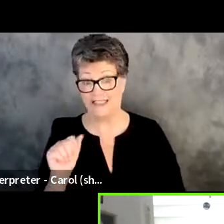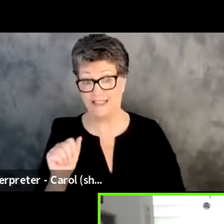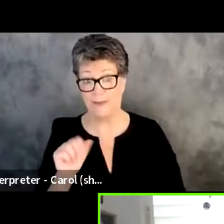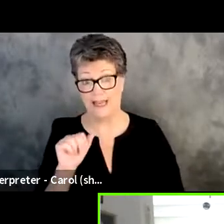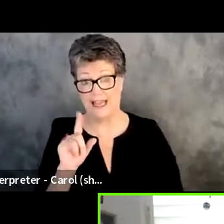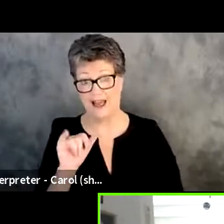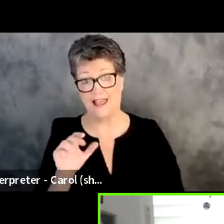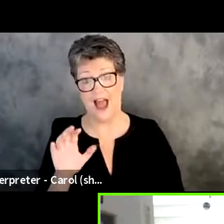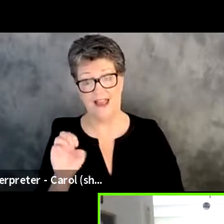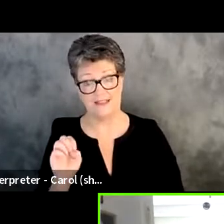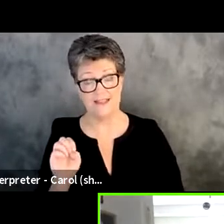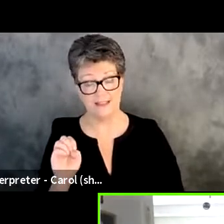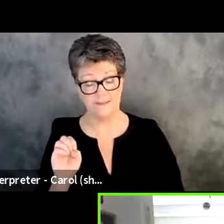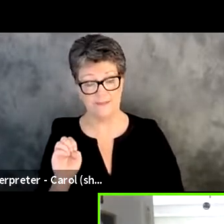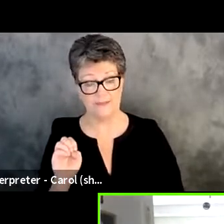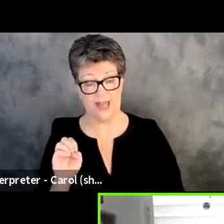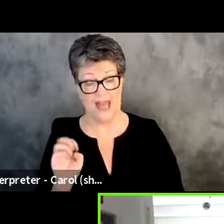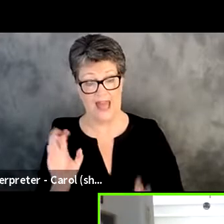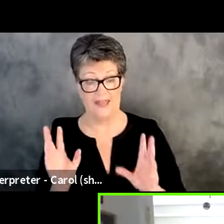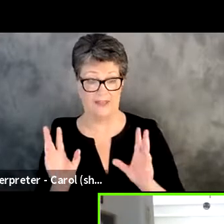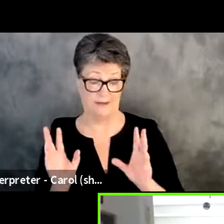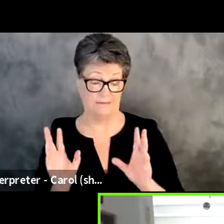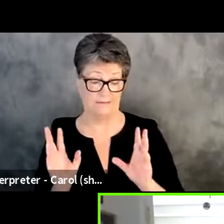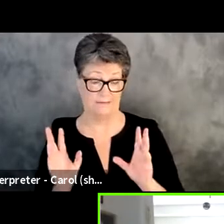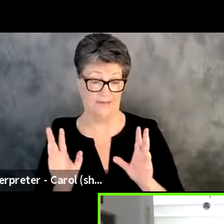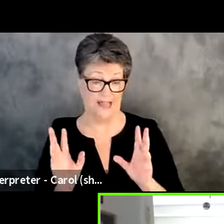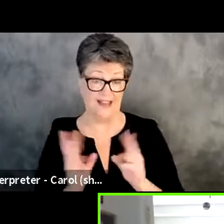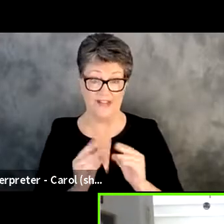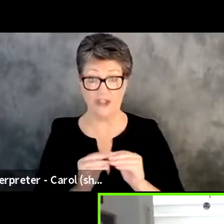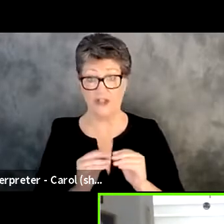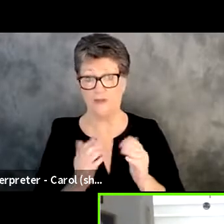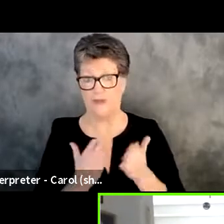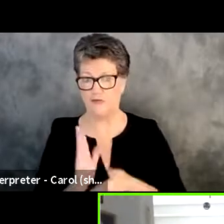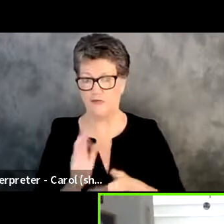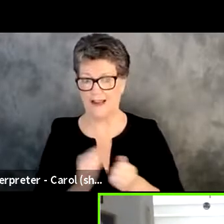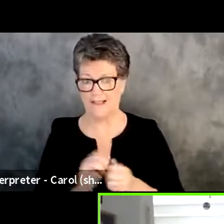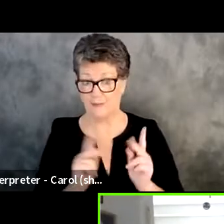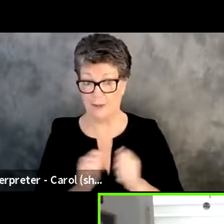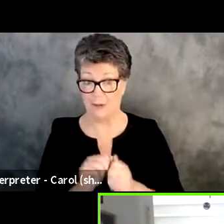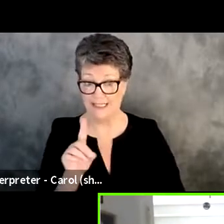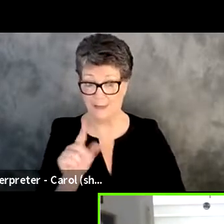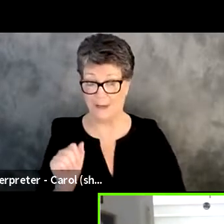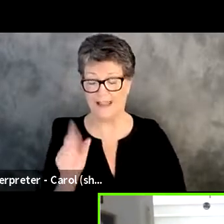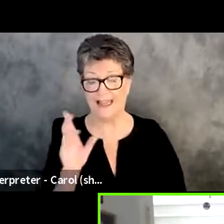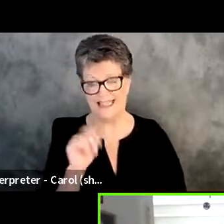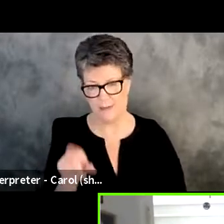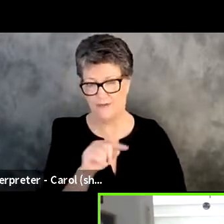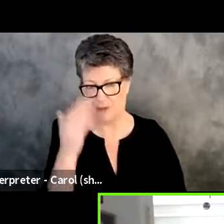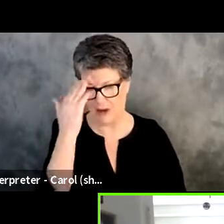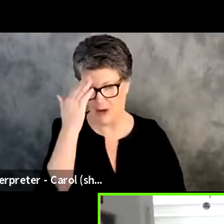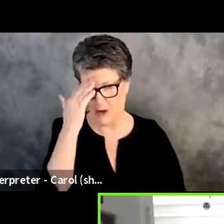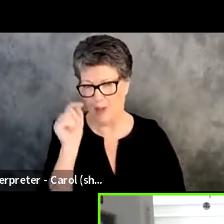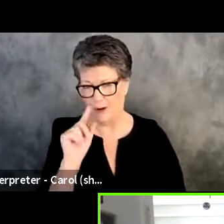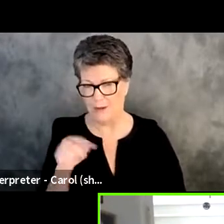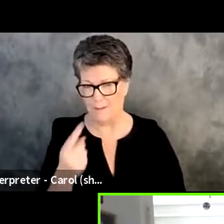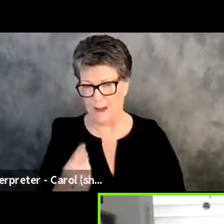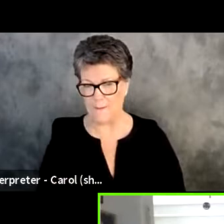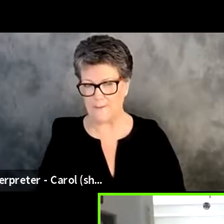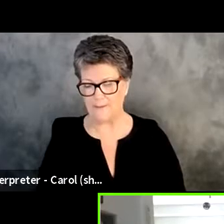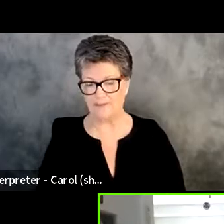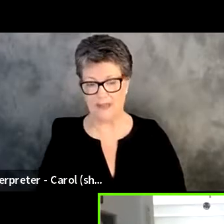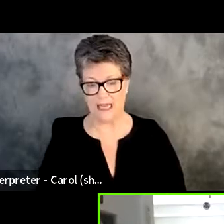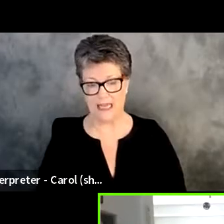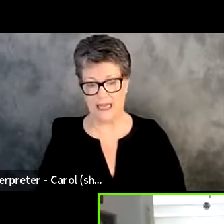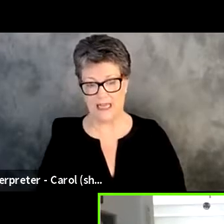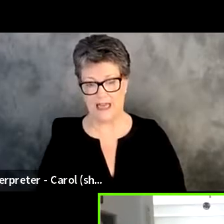Alliance, because the Convention on the Rights of Persons with Disabilities, which some of you may know a little bit about,